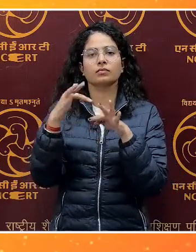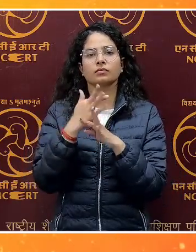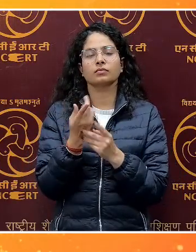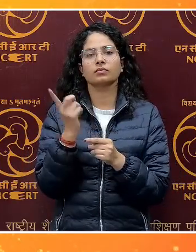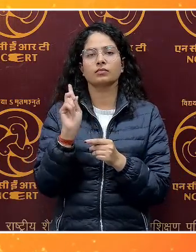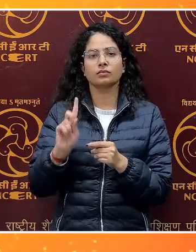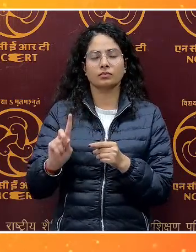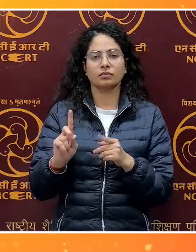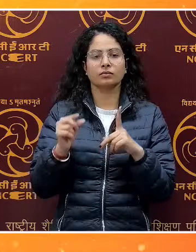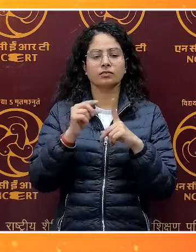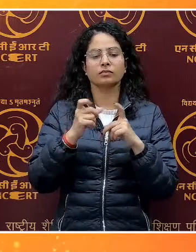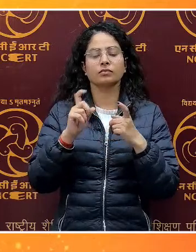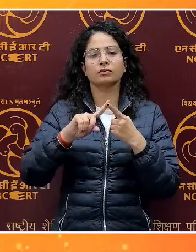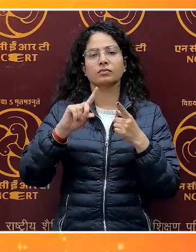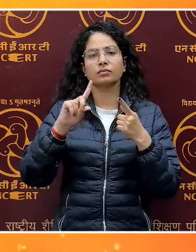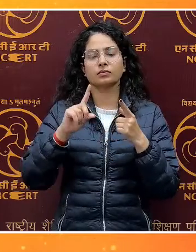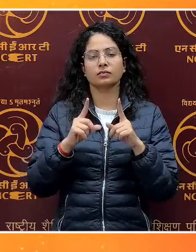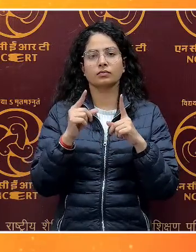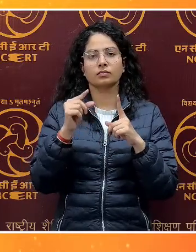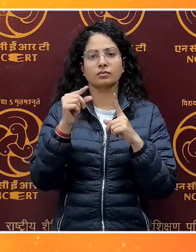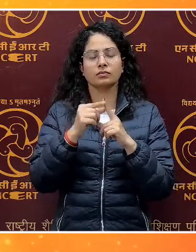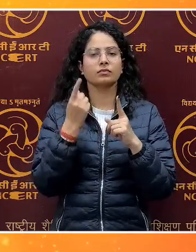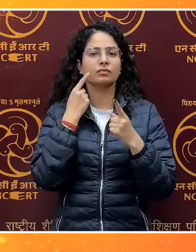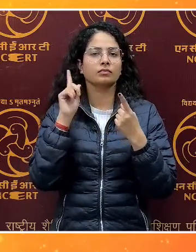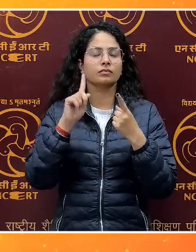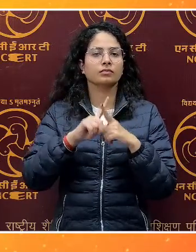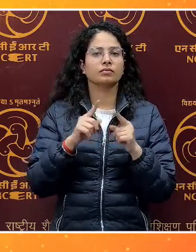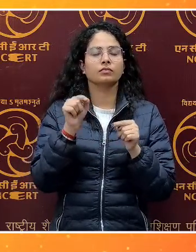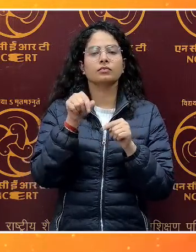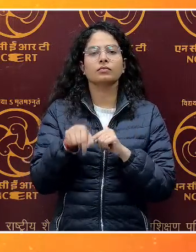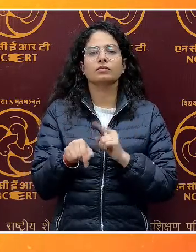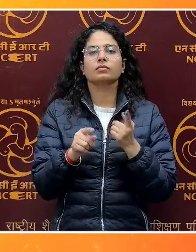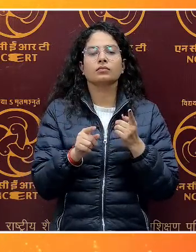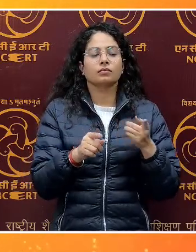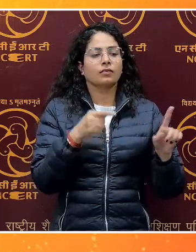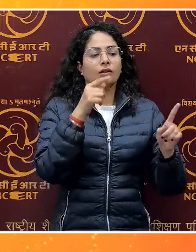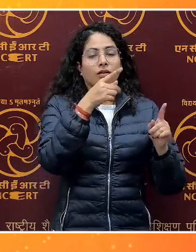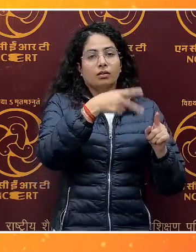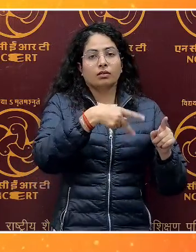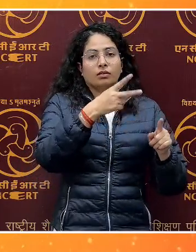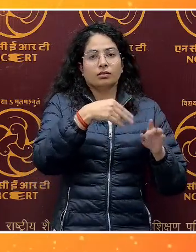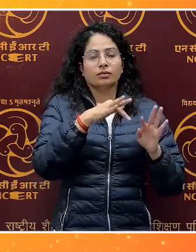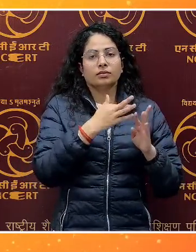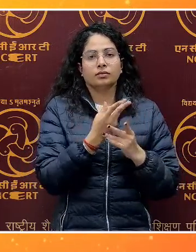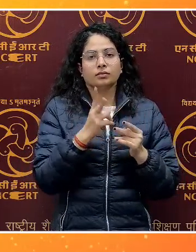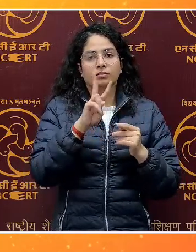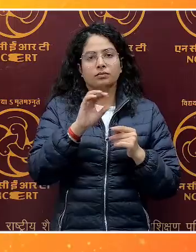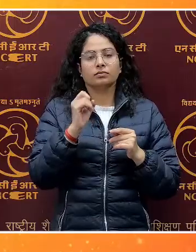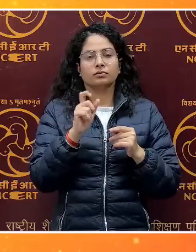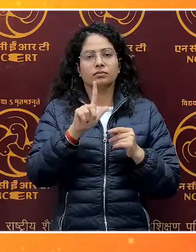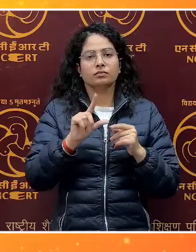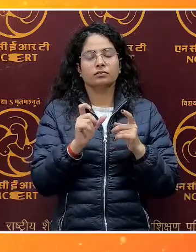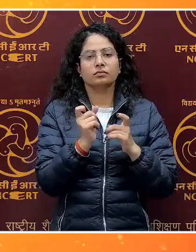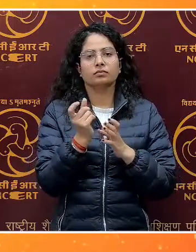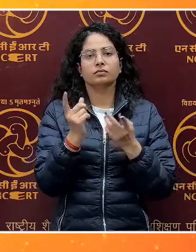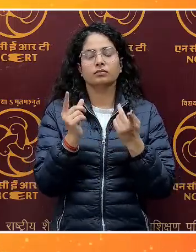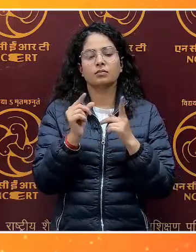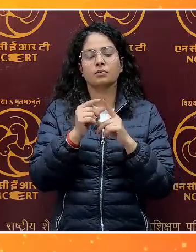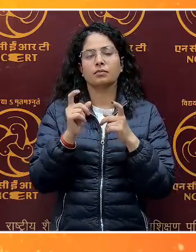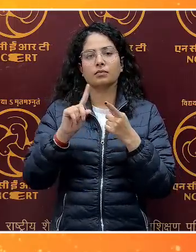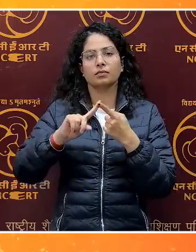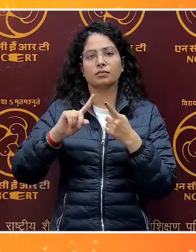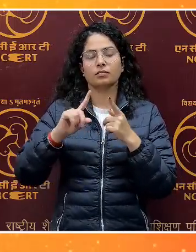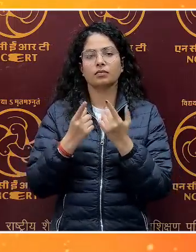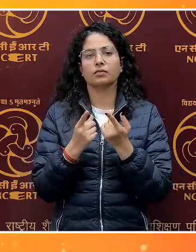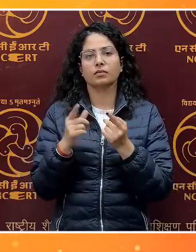pi centimeter cube. So, the volume of the solid will be pi centimeter cube. I hope it is clear,